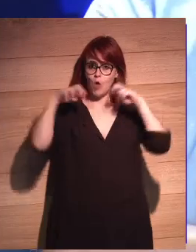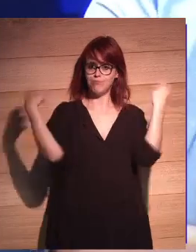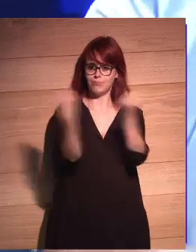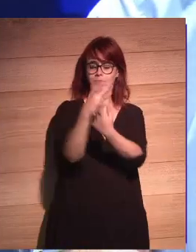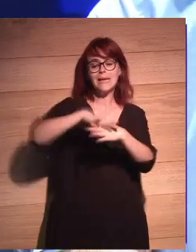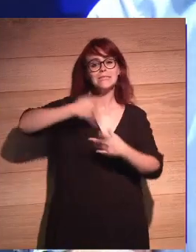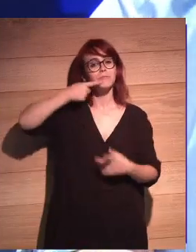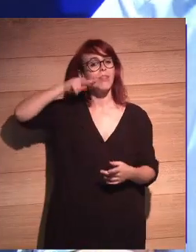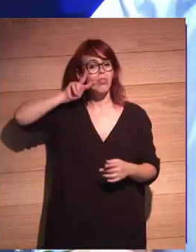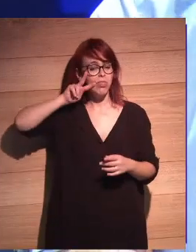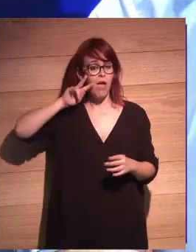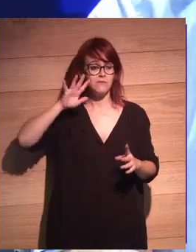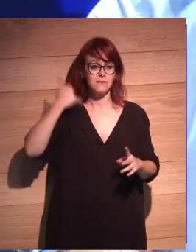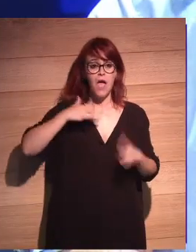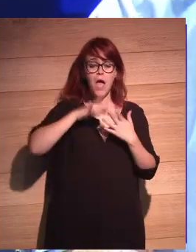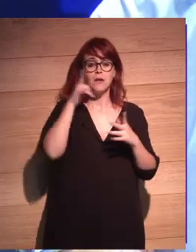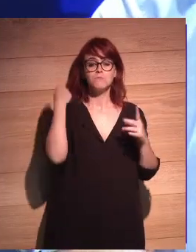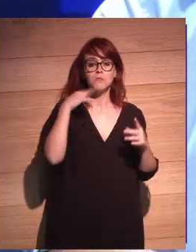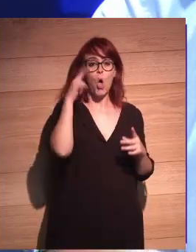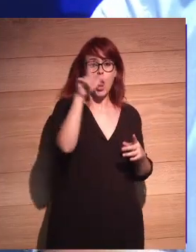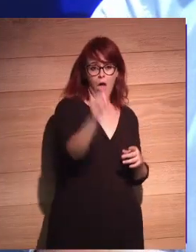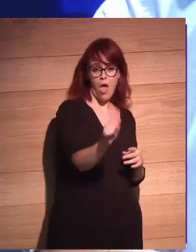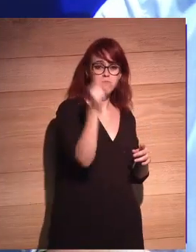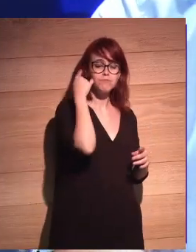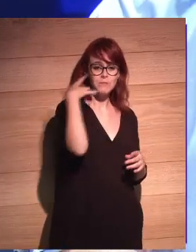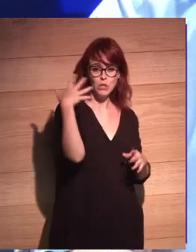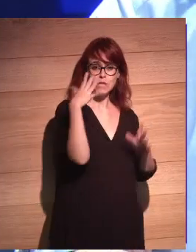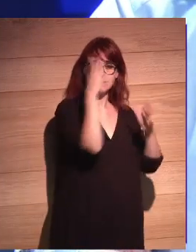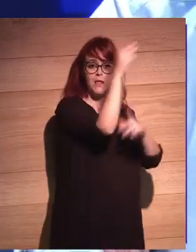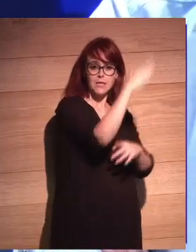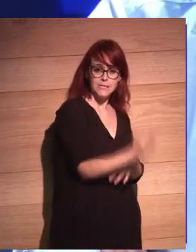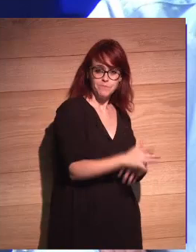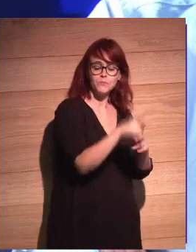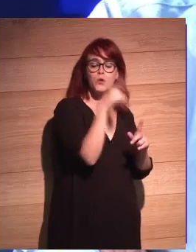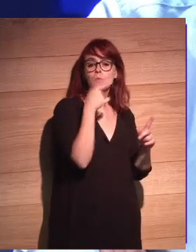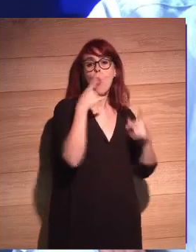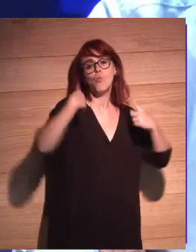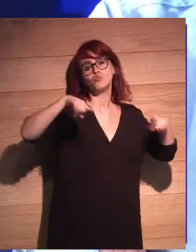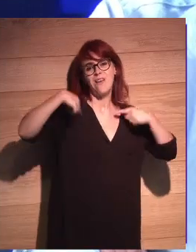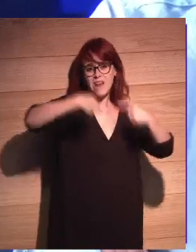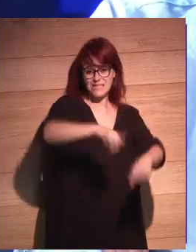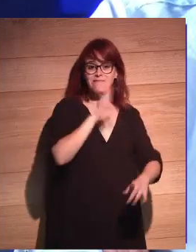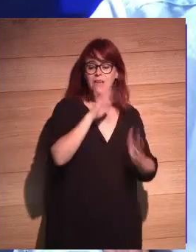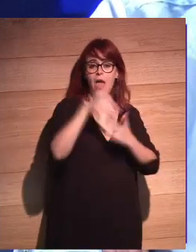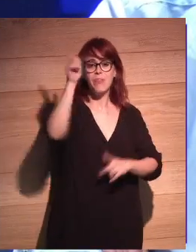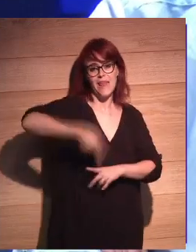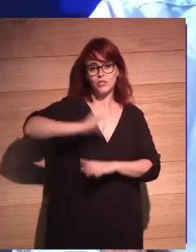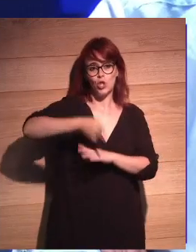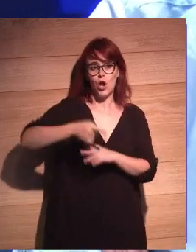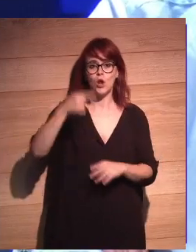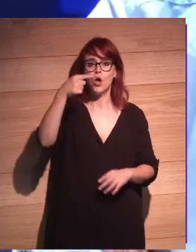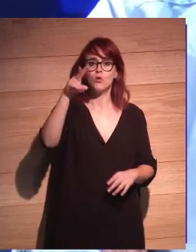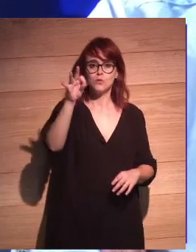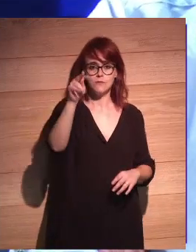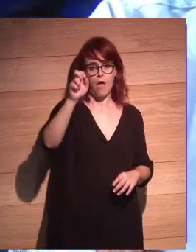5 musicians, but there are experiences that have been developed, for example, in LA, at a classical music level. That, well, for example,